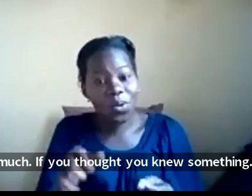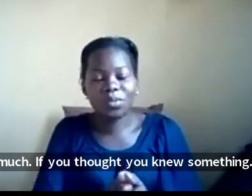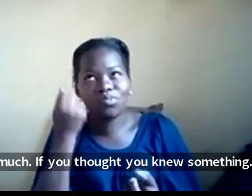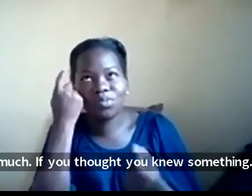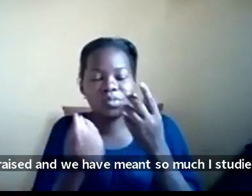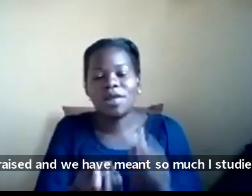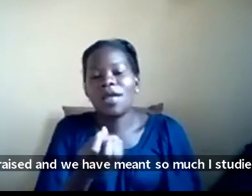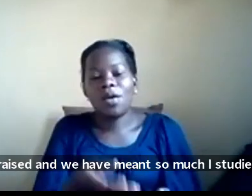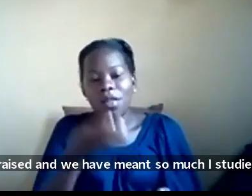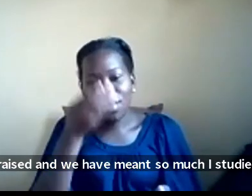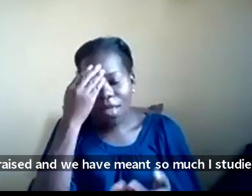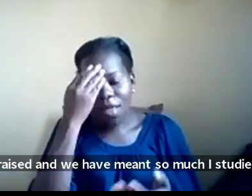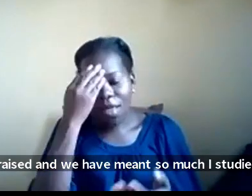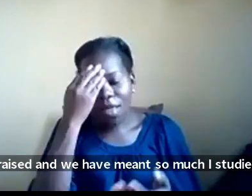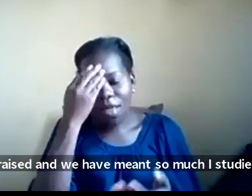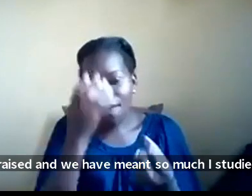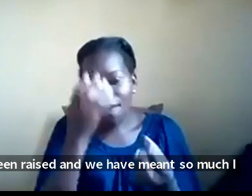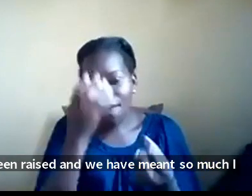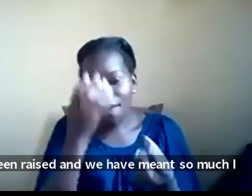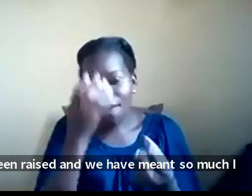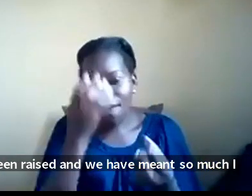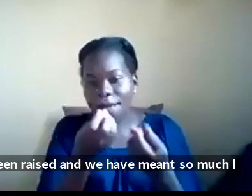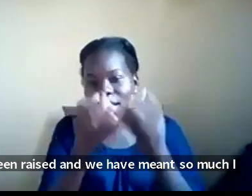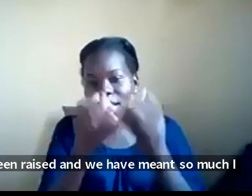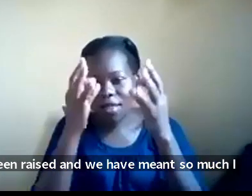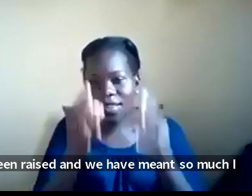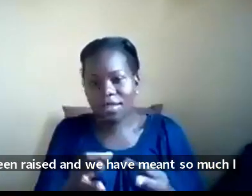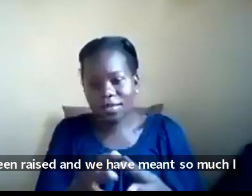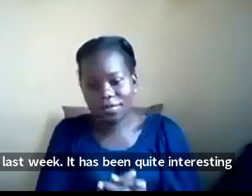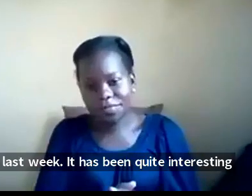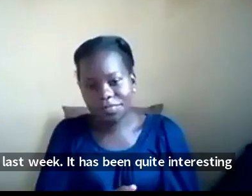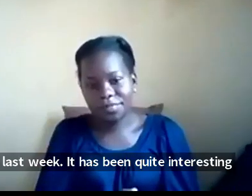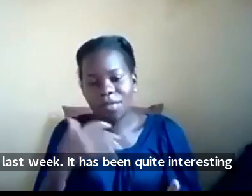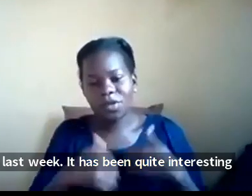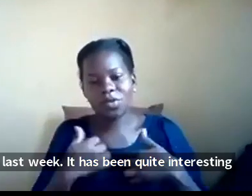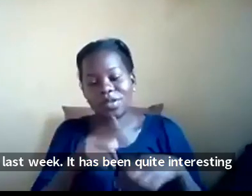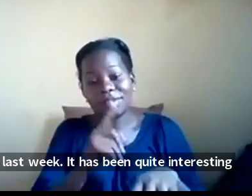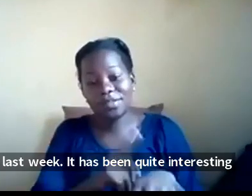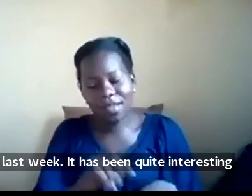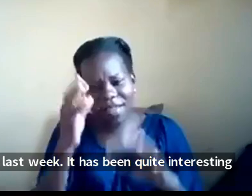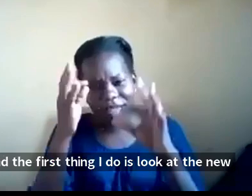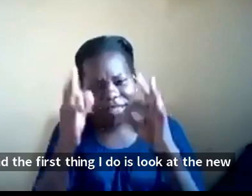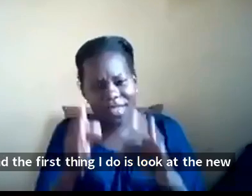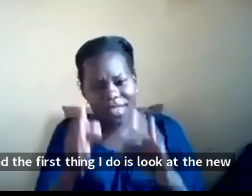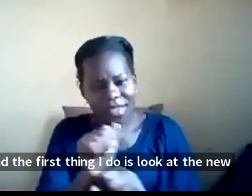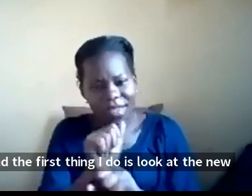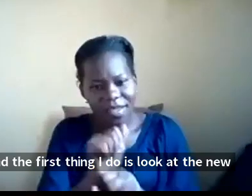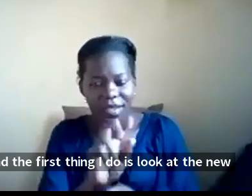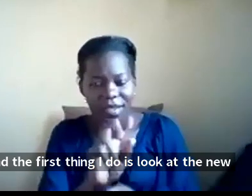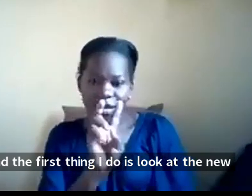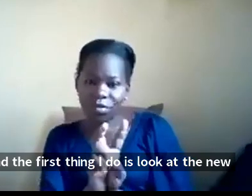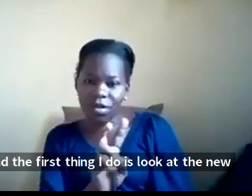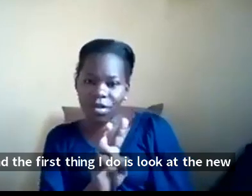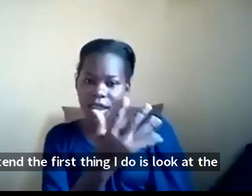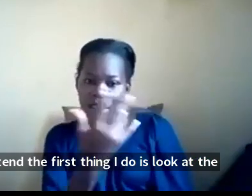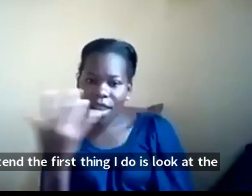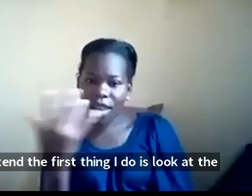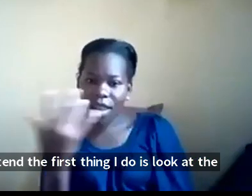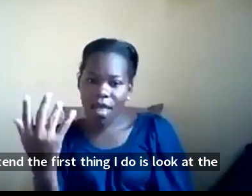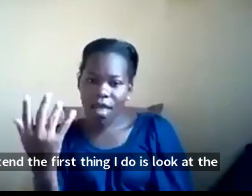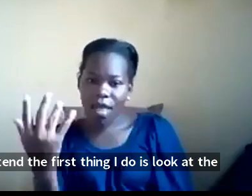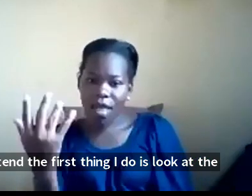has been quite interesting. Most of the time, the first thing I do is look at the number of participants and match them to the thematic sessions to